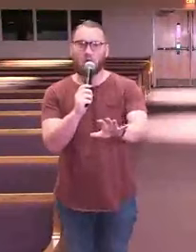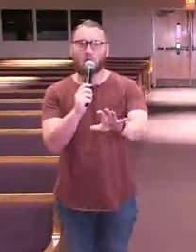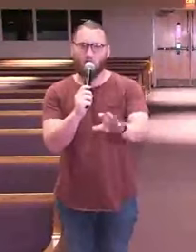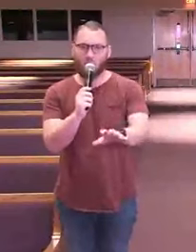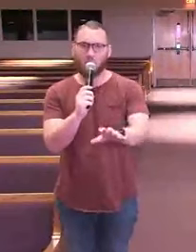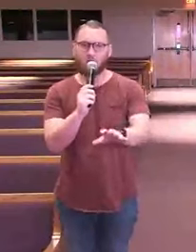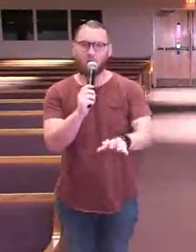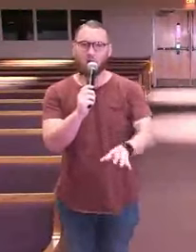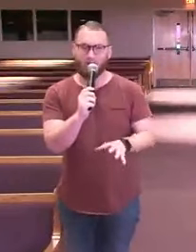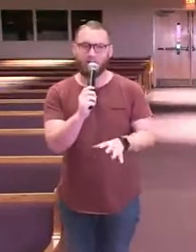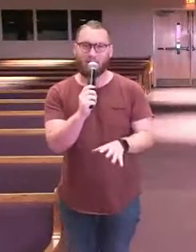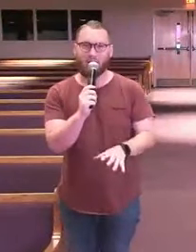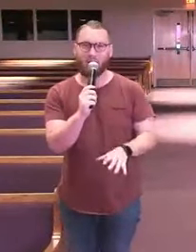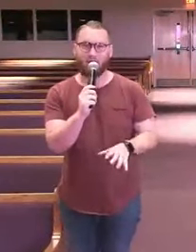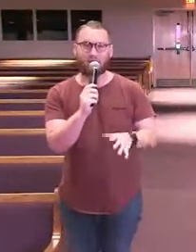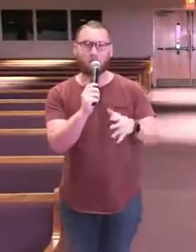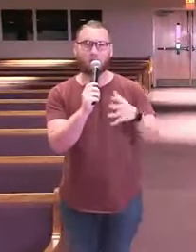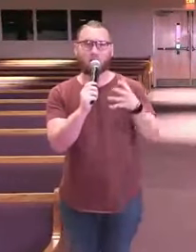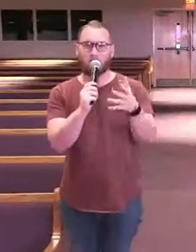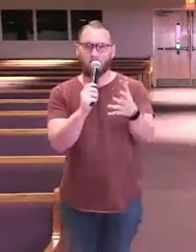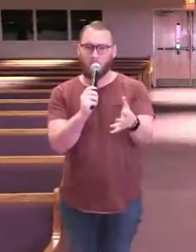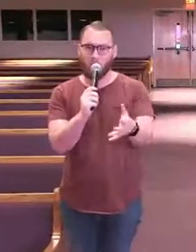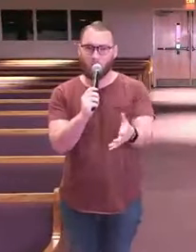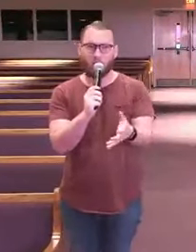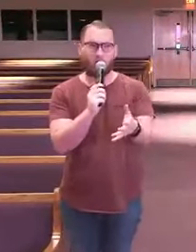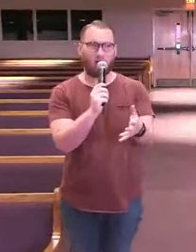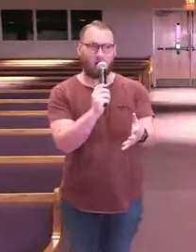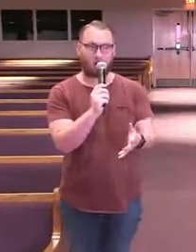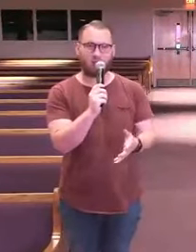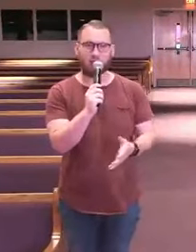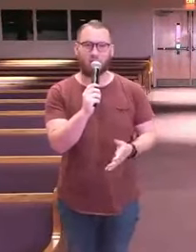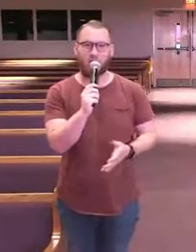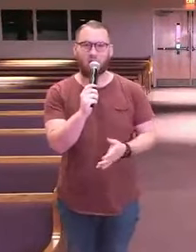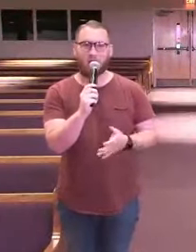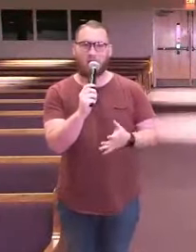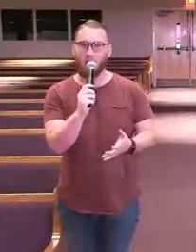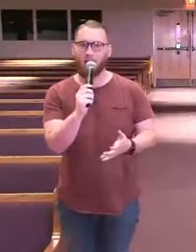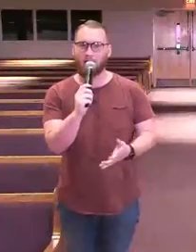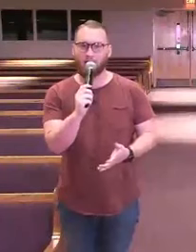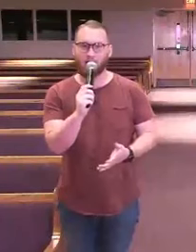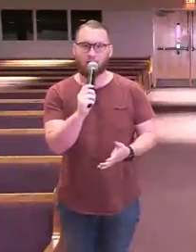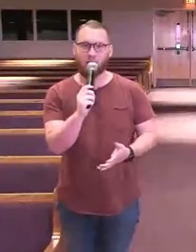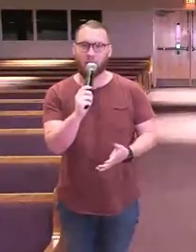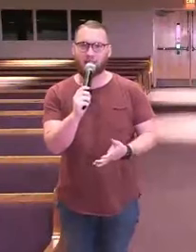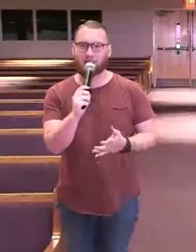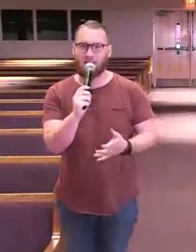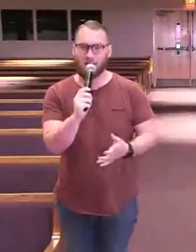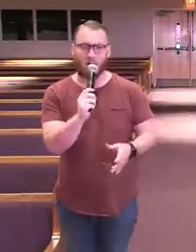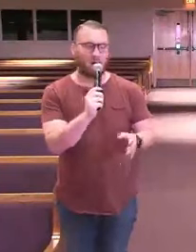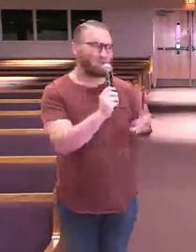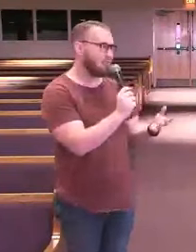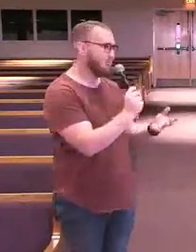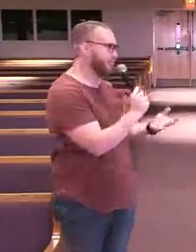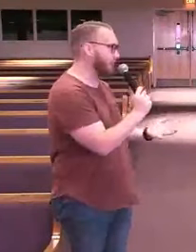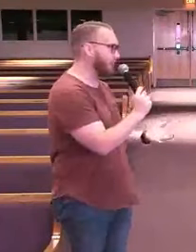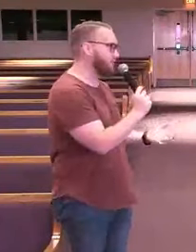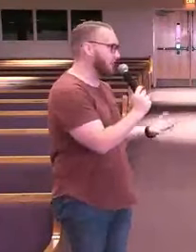so welcome to everybody on Facebook. We are working hard now to figure out how we can get to YouTube at the same